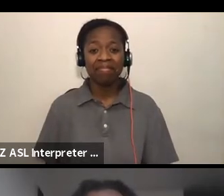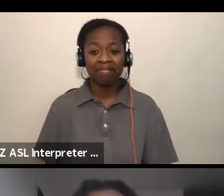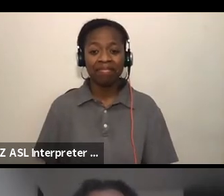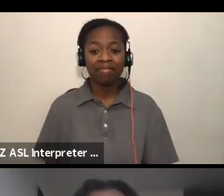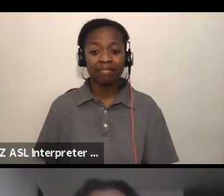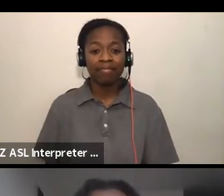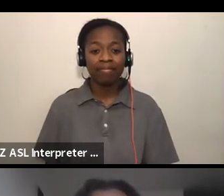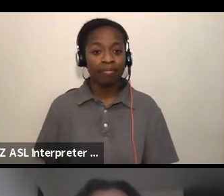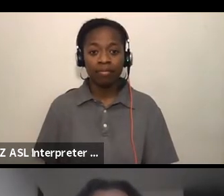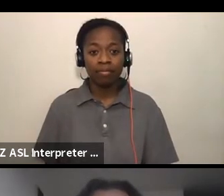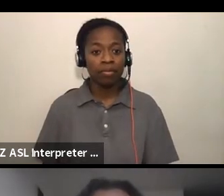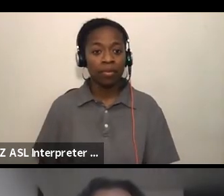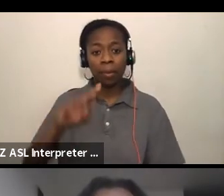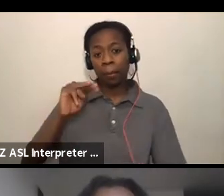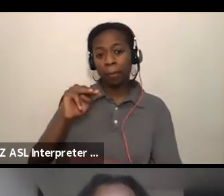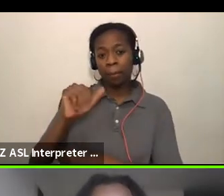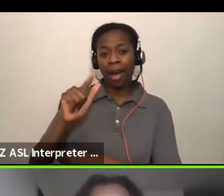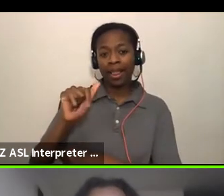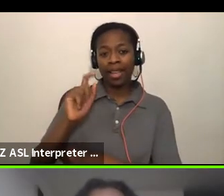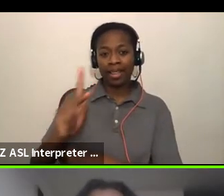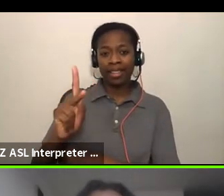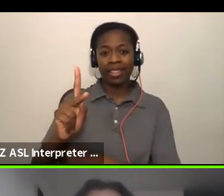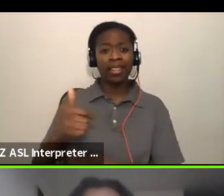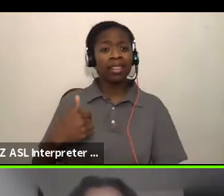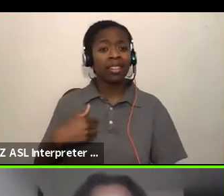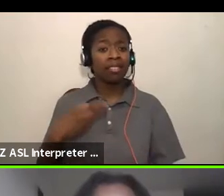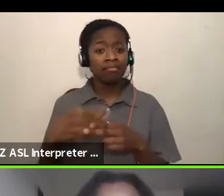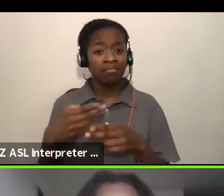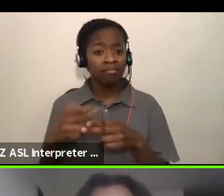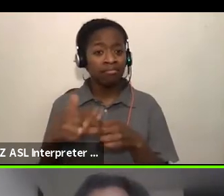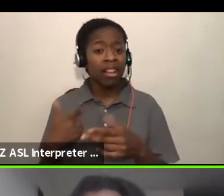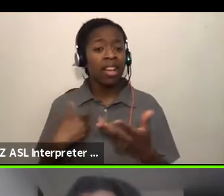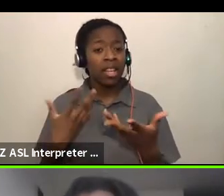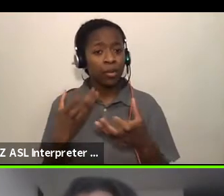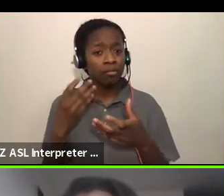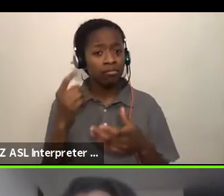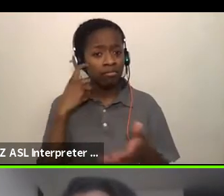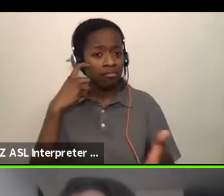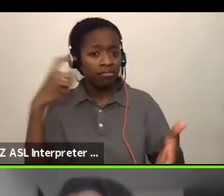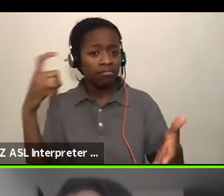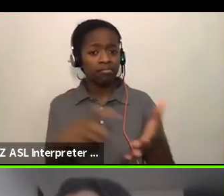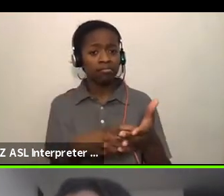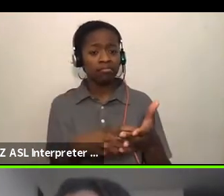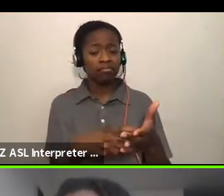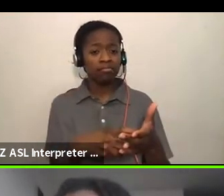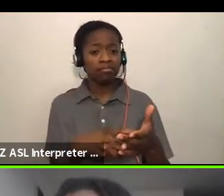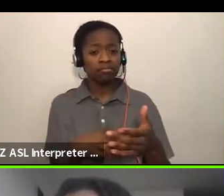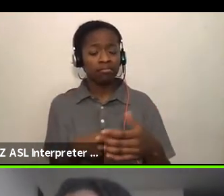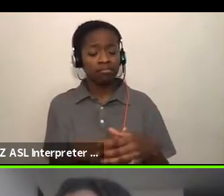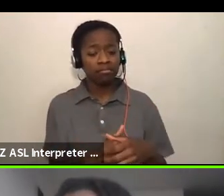Yeah, real quick. Also just want to acknowledge just real quick